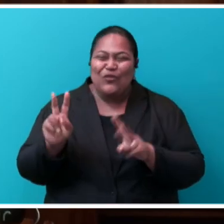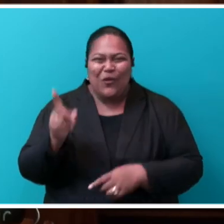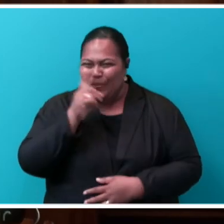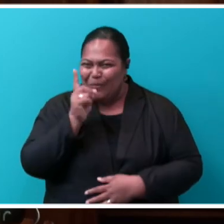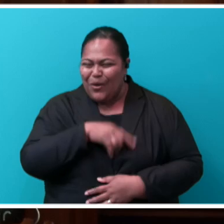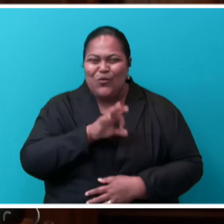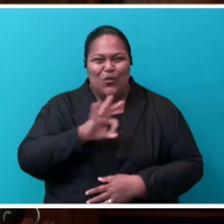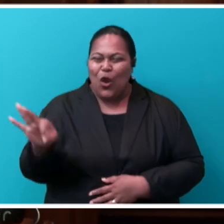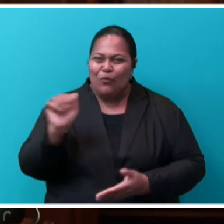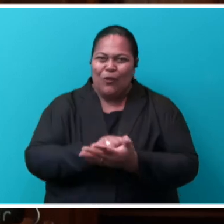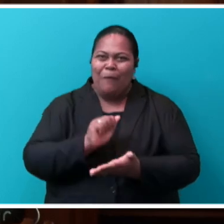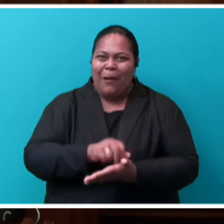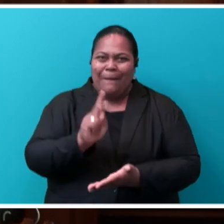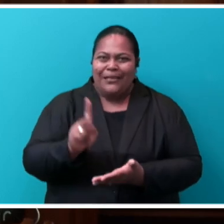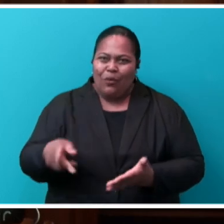immigrants.